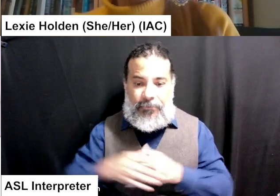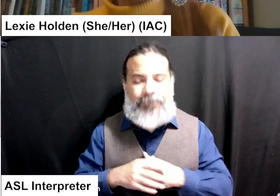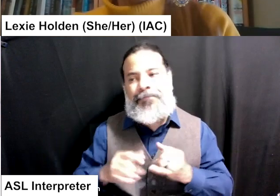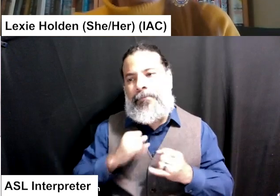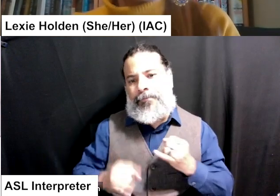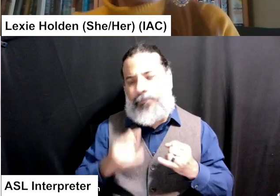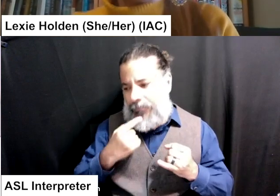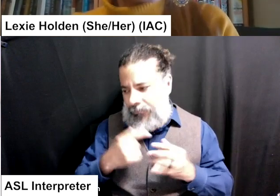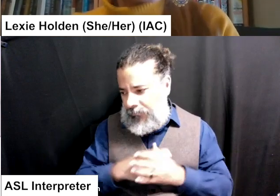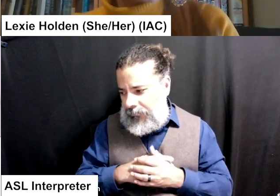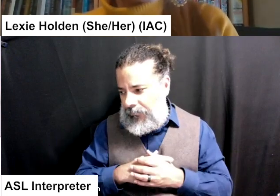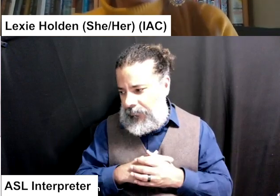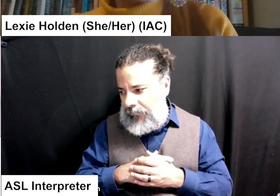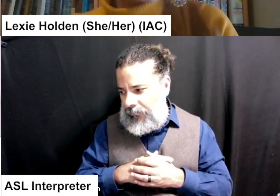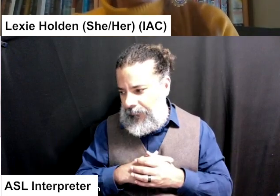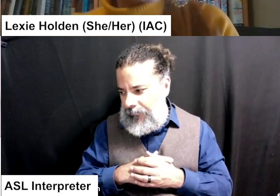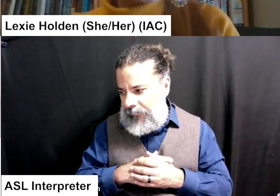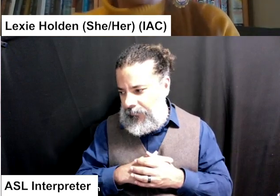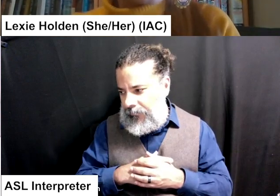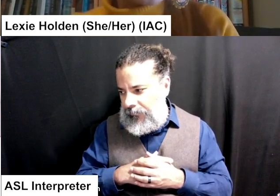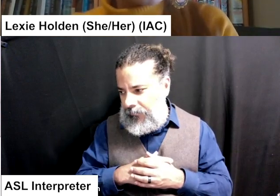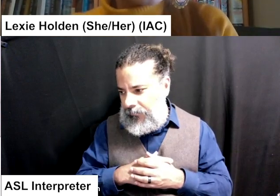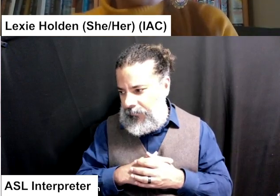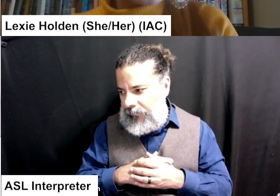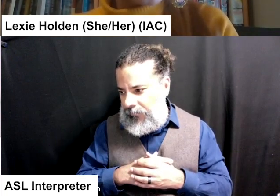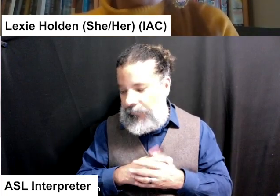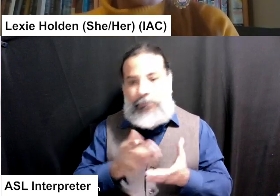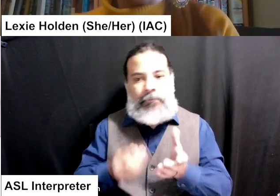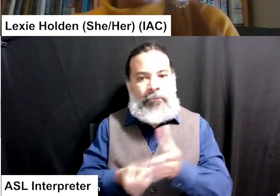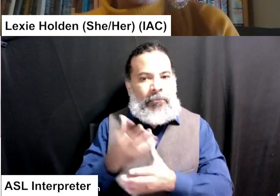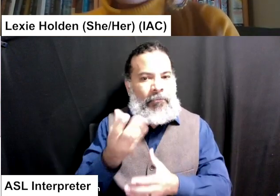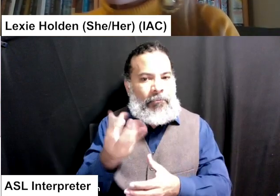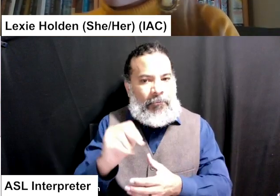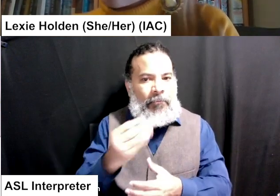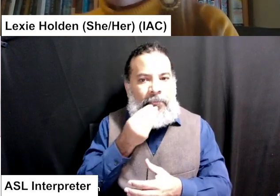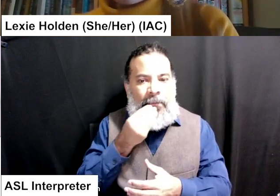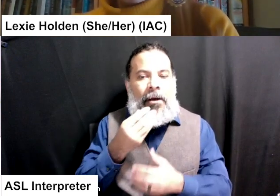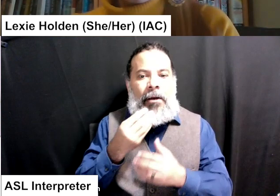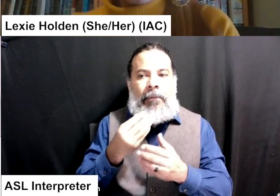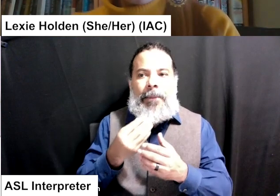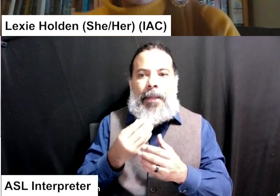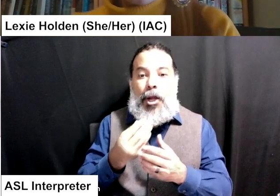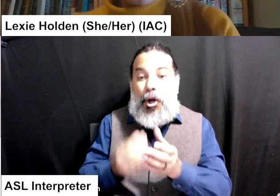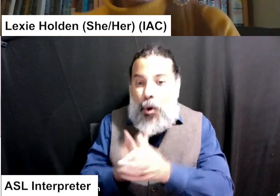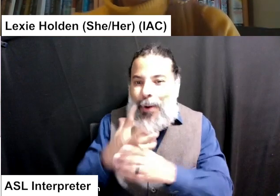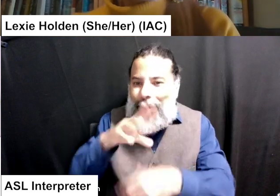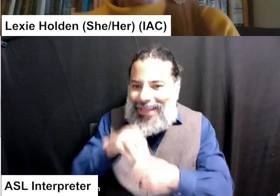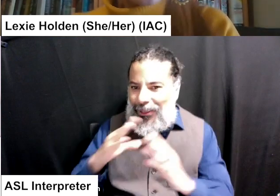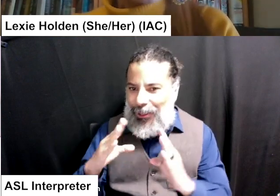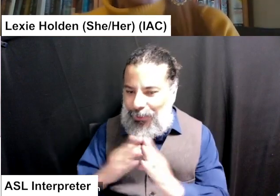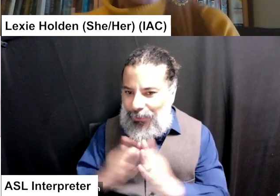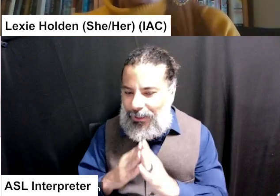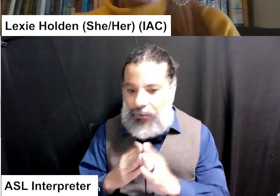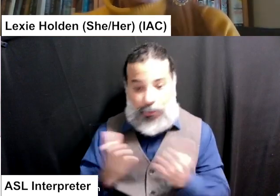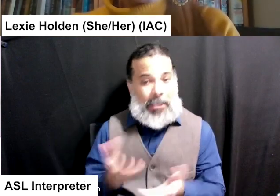thing I would say is growing your own food and growing it in community. So out